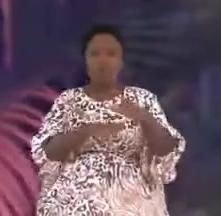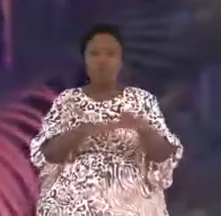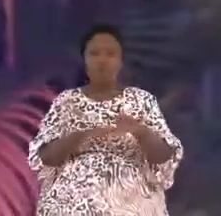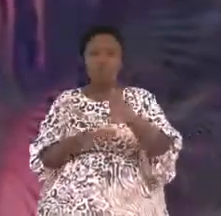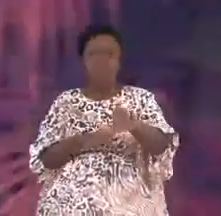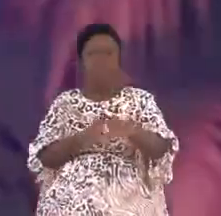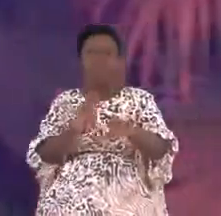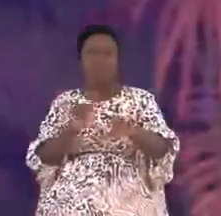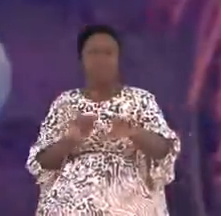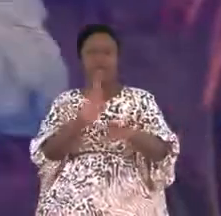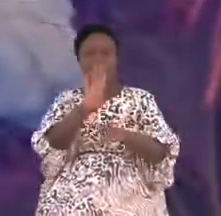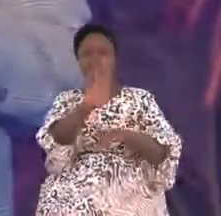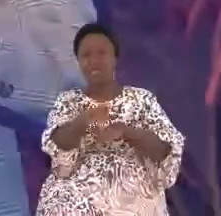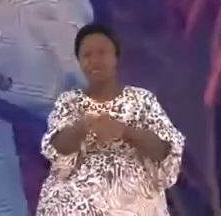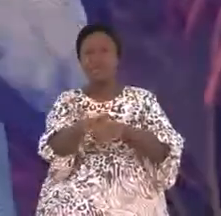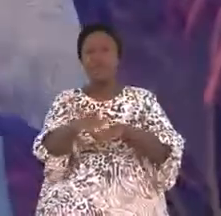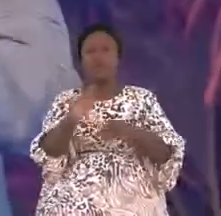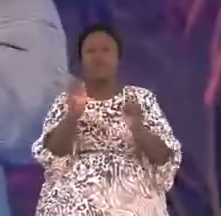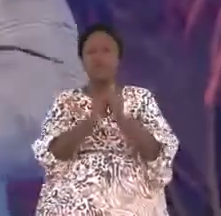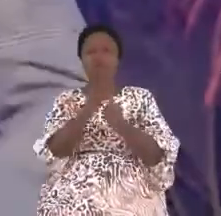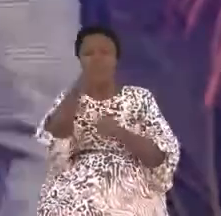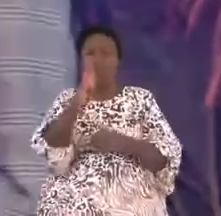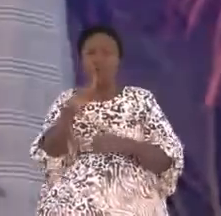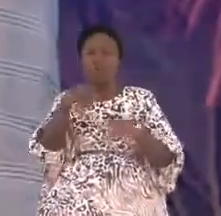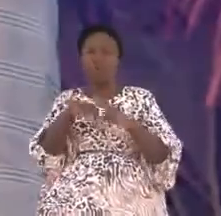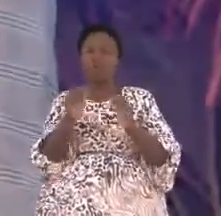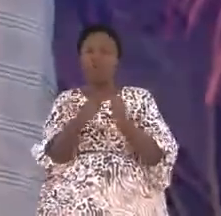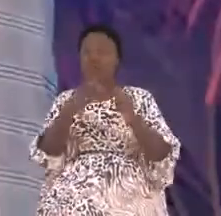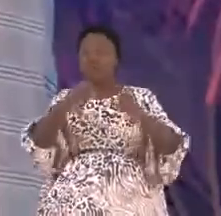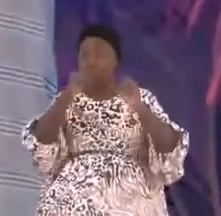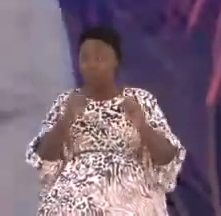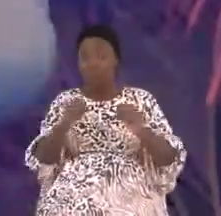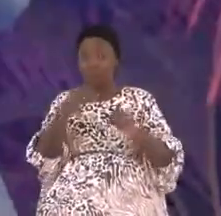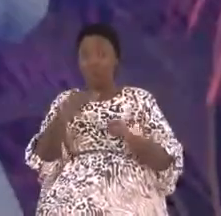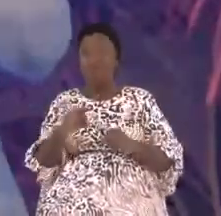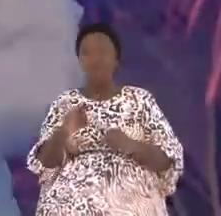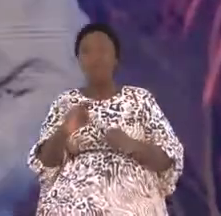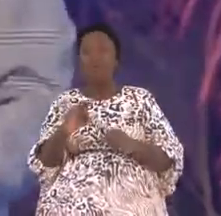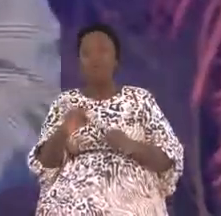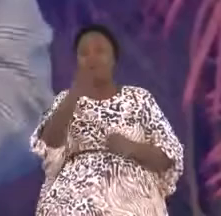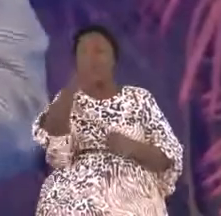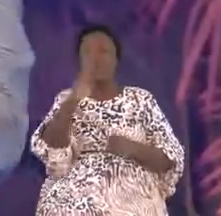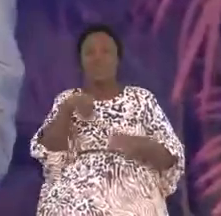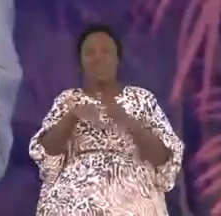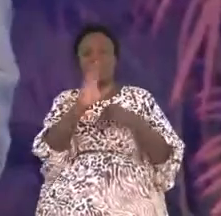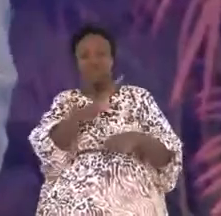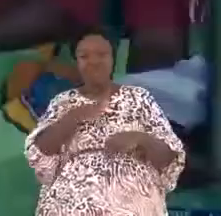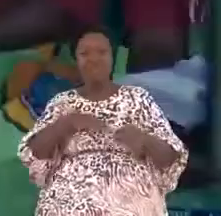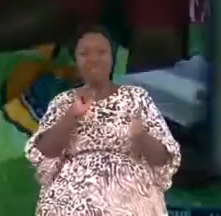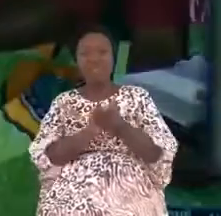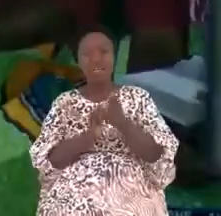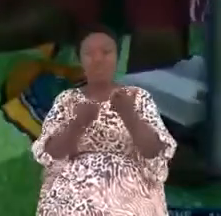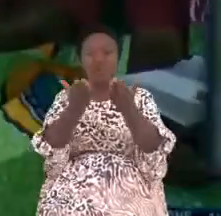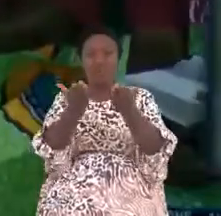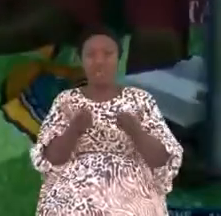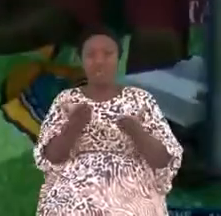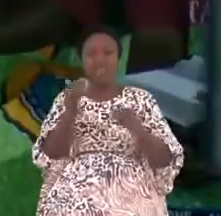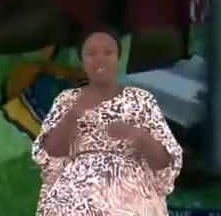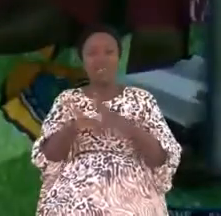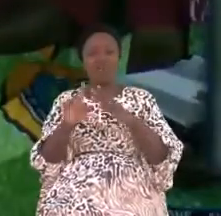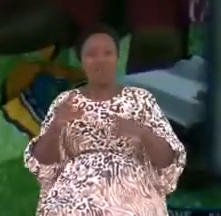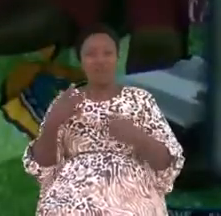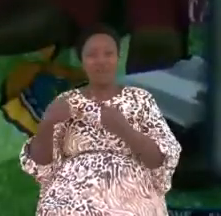god in the power of the cross of christ that longing in your heart that